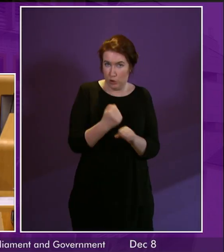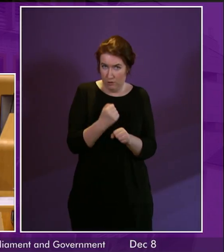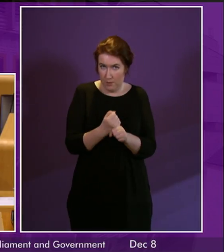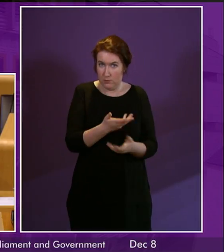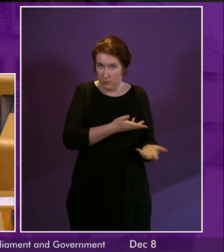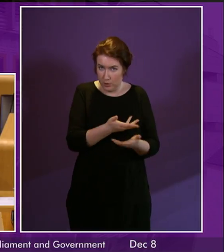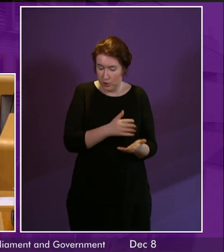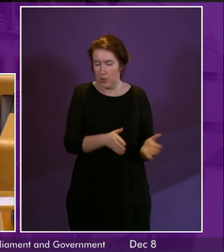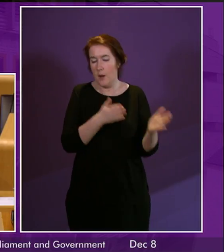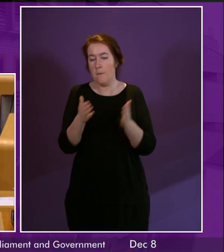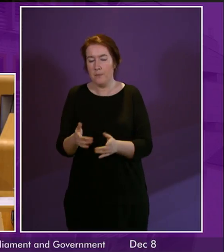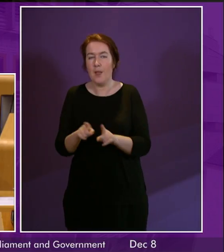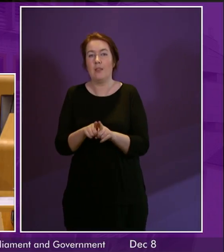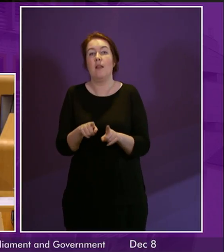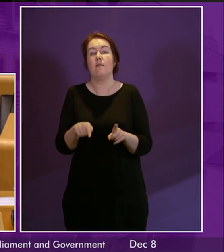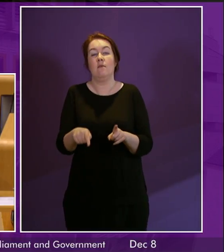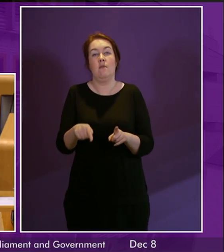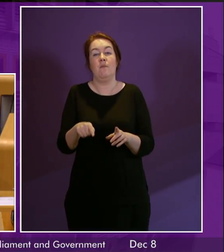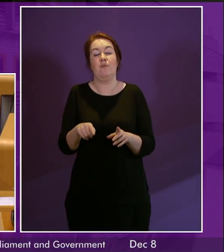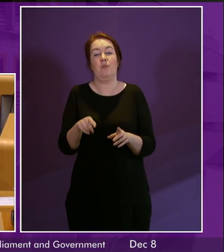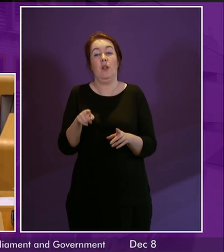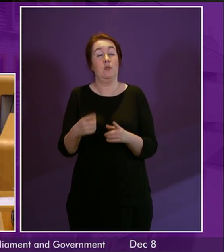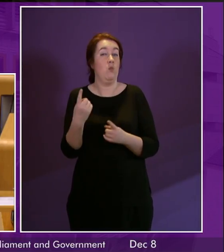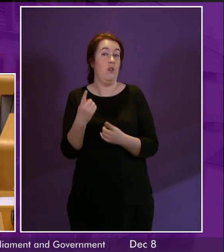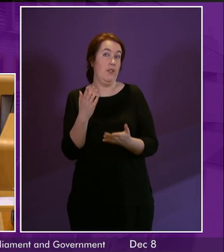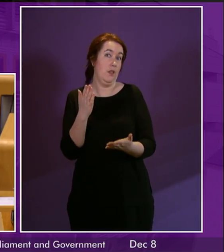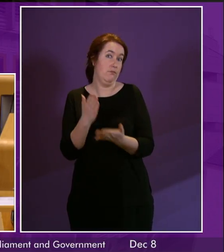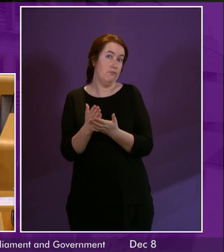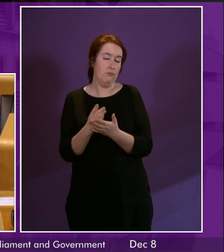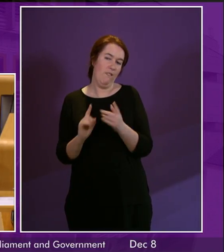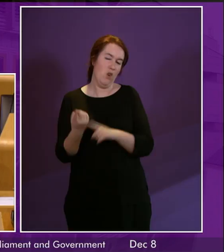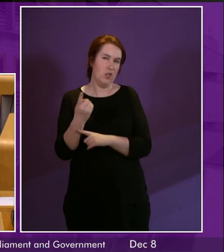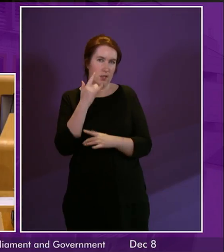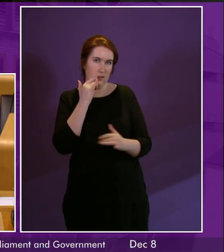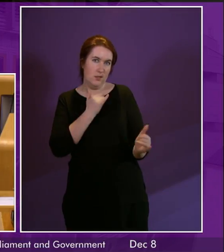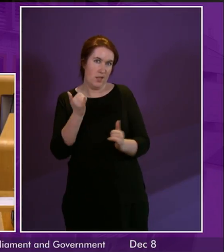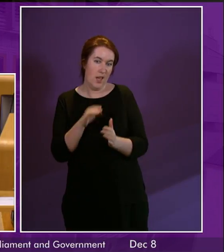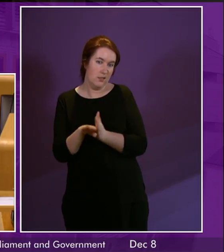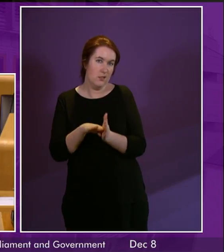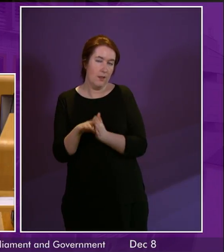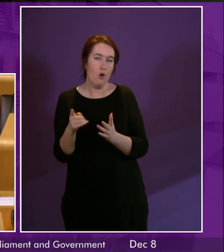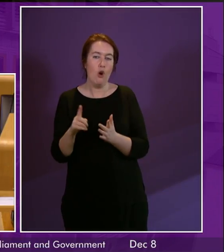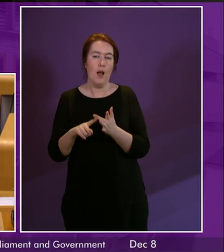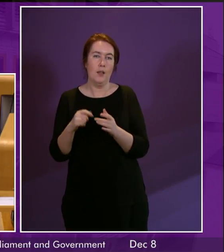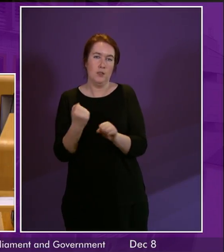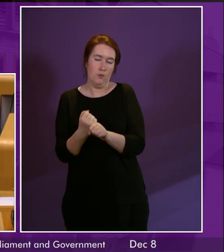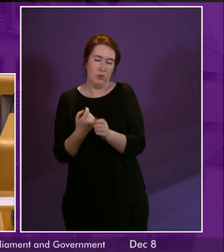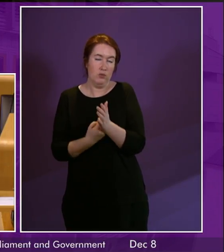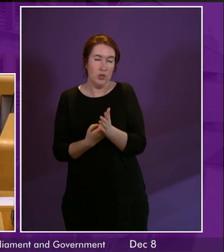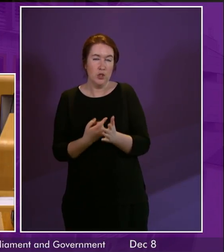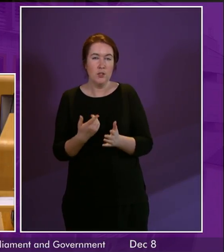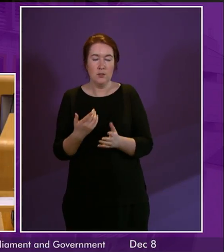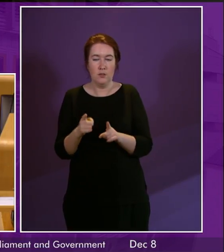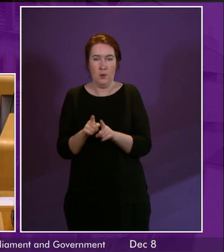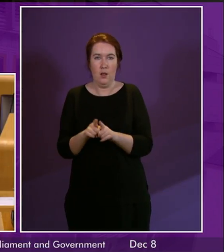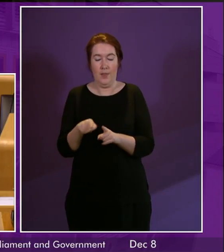governments, and that'll be one of the sort of true first tests of the intergovernmental relations